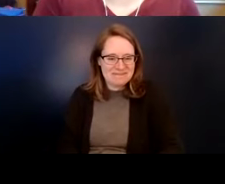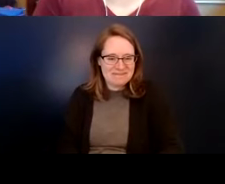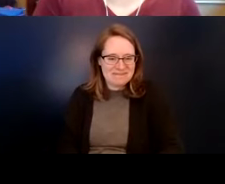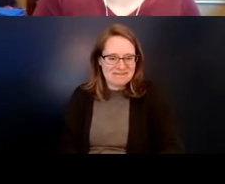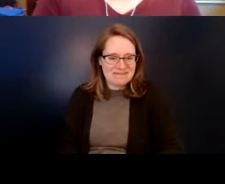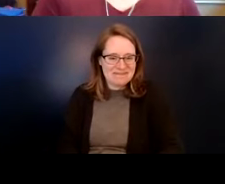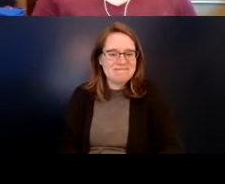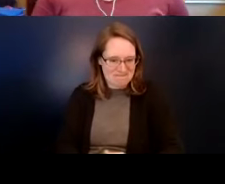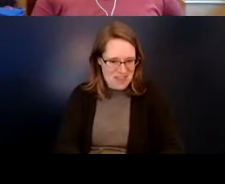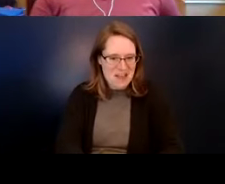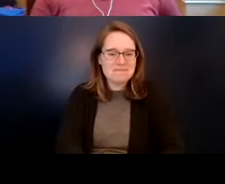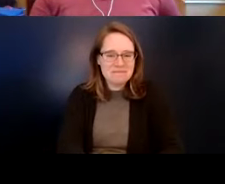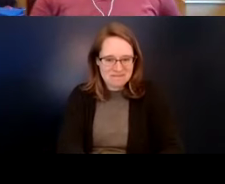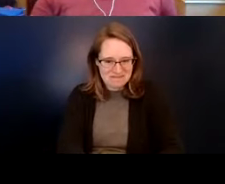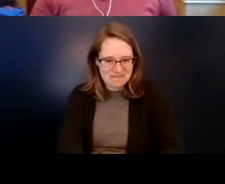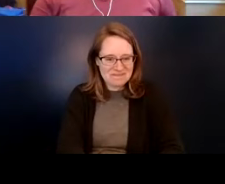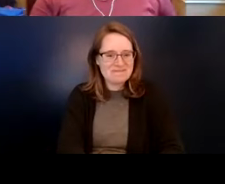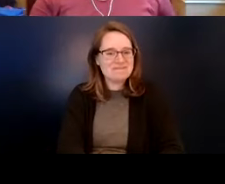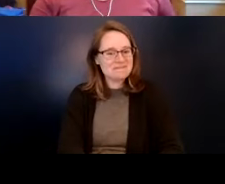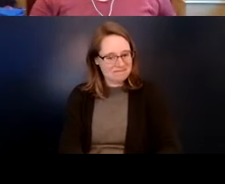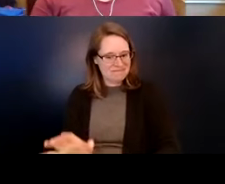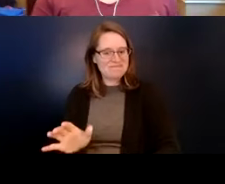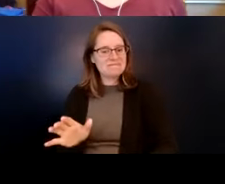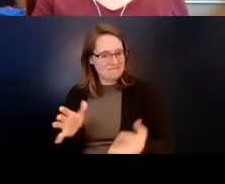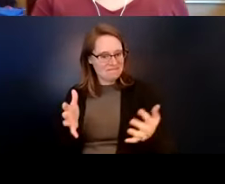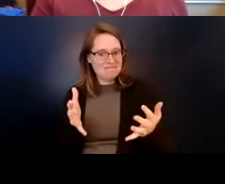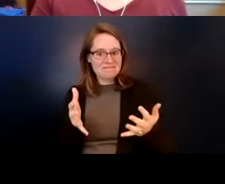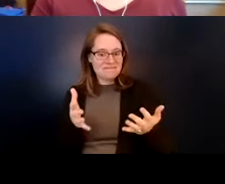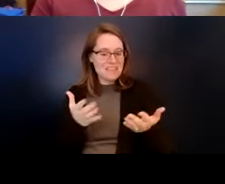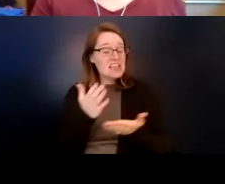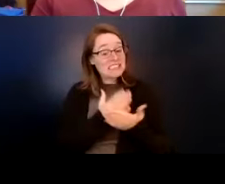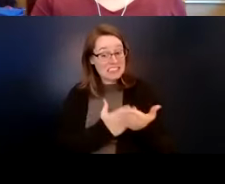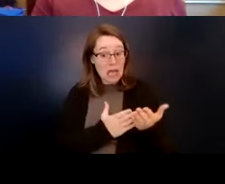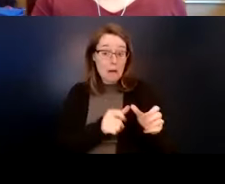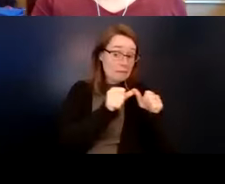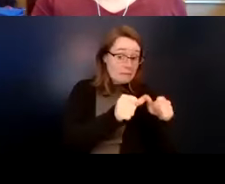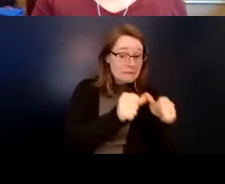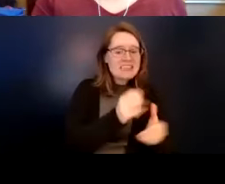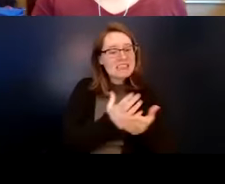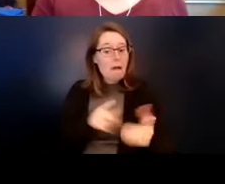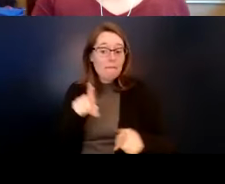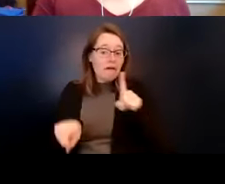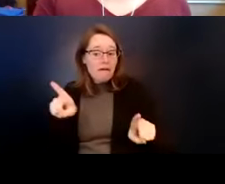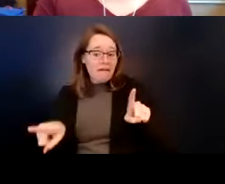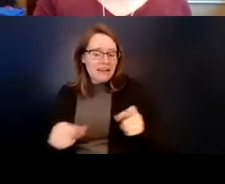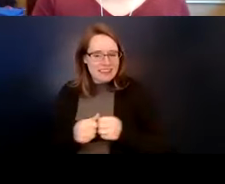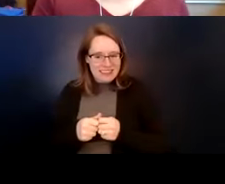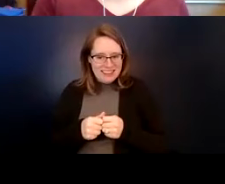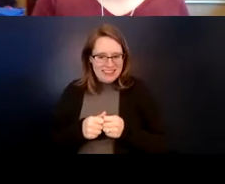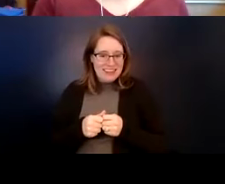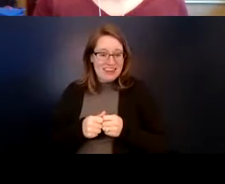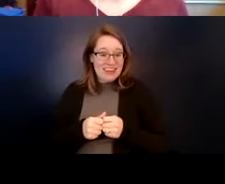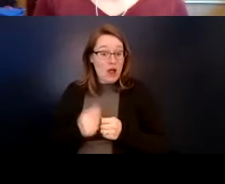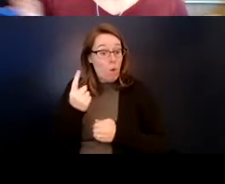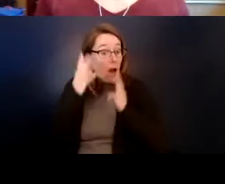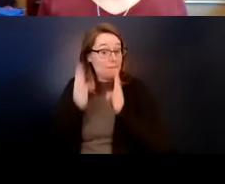All right, we've got some fairly inconsistent journalers. We have some fairly consistent journalers and somebody who's never